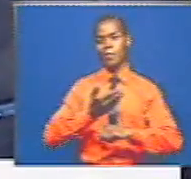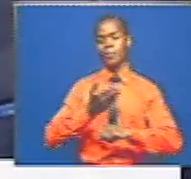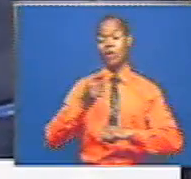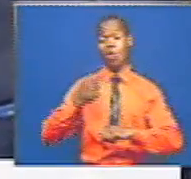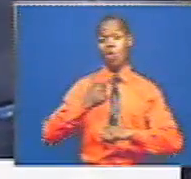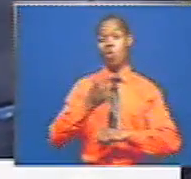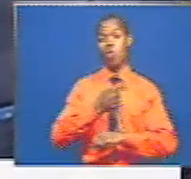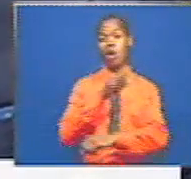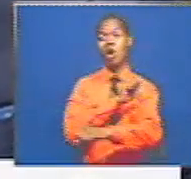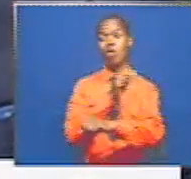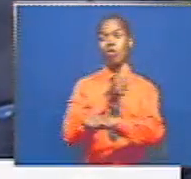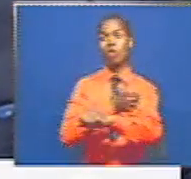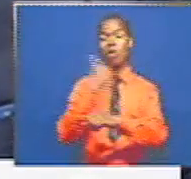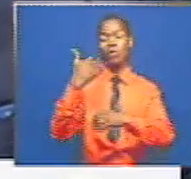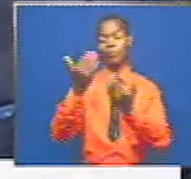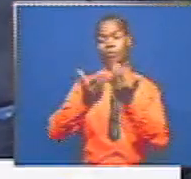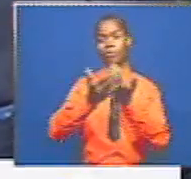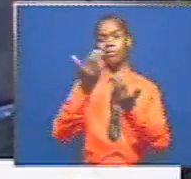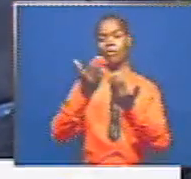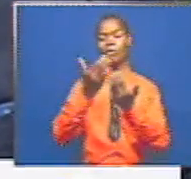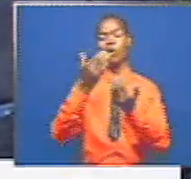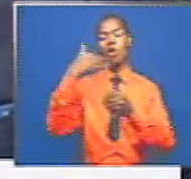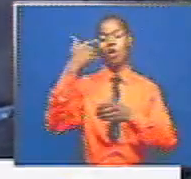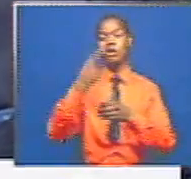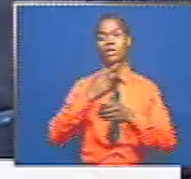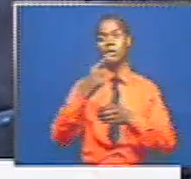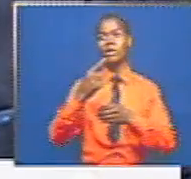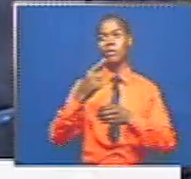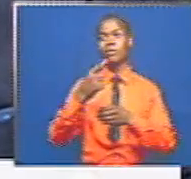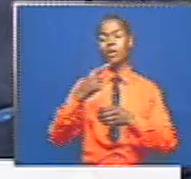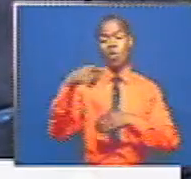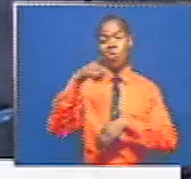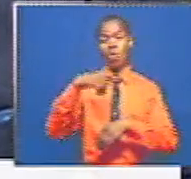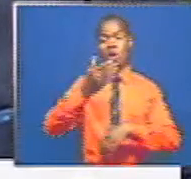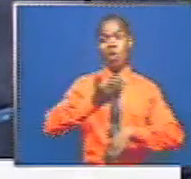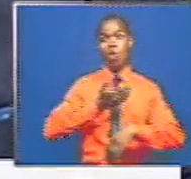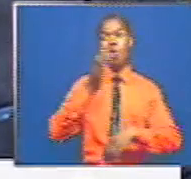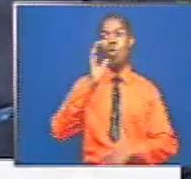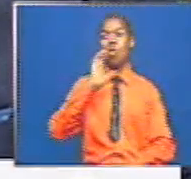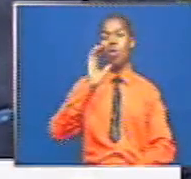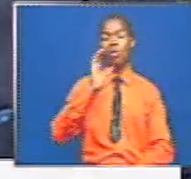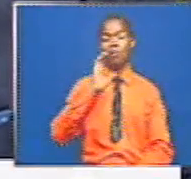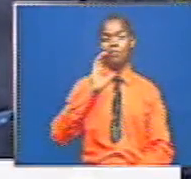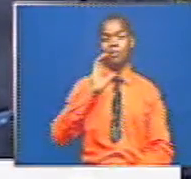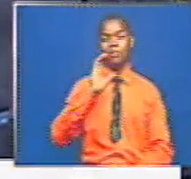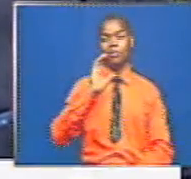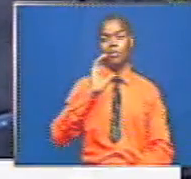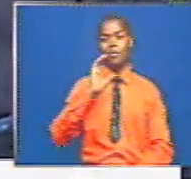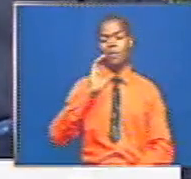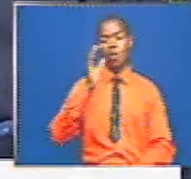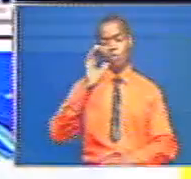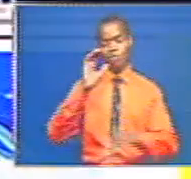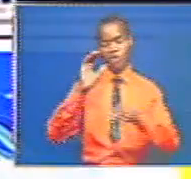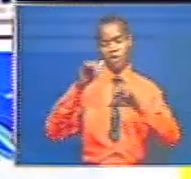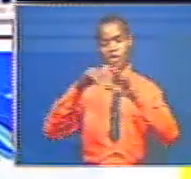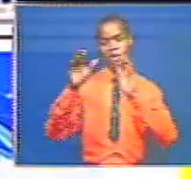charge of waters. In layman's language, we say we own the water. Water Resource Authority is the owner of the water in the country. It's the